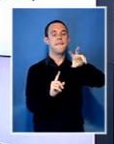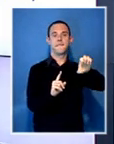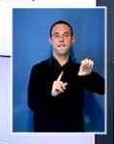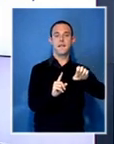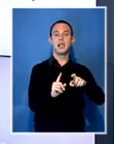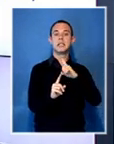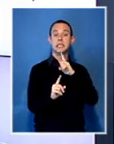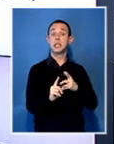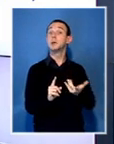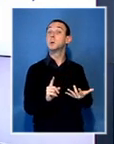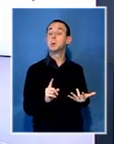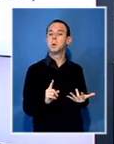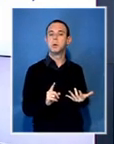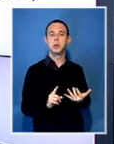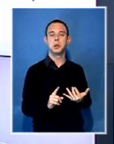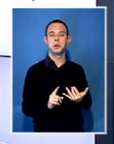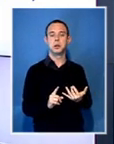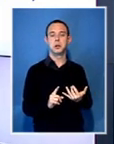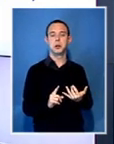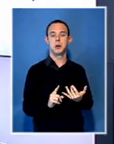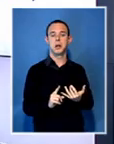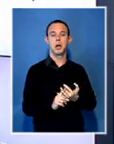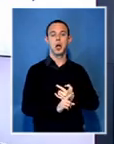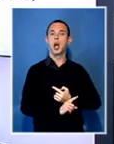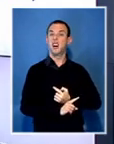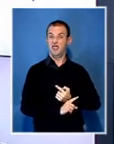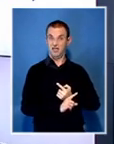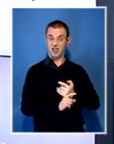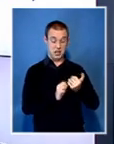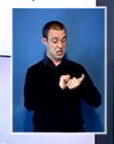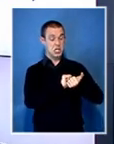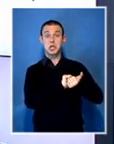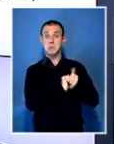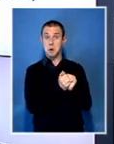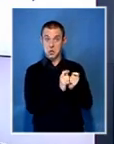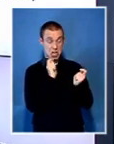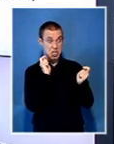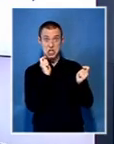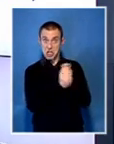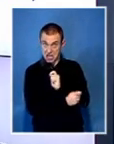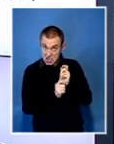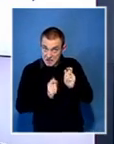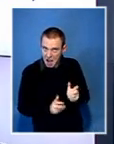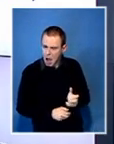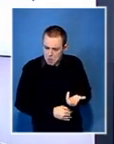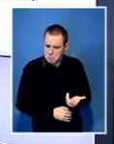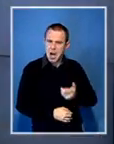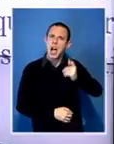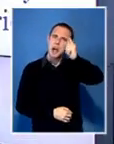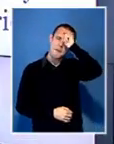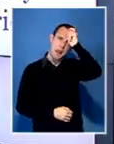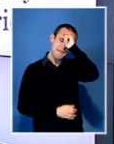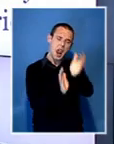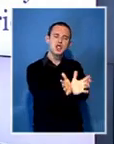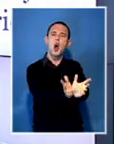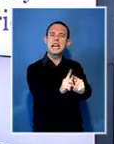says, Tabuso, there has not, well, in fact, well, no, it has not. Bafana Bafana still has no quota. Why not? I think coming back to